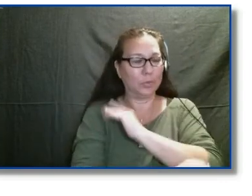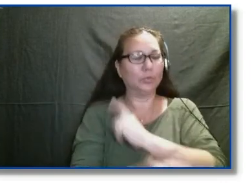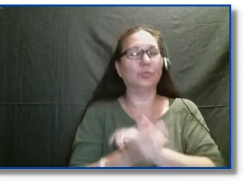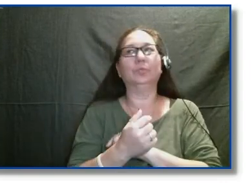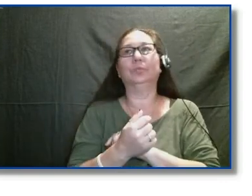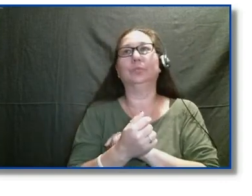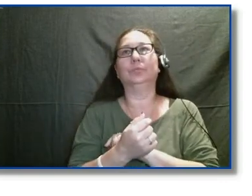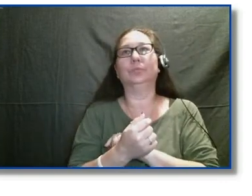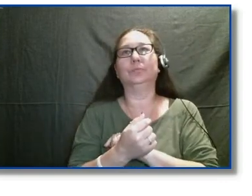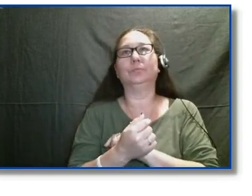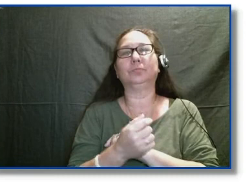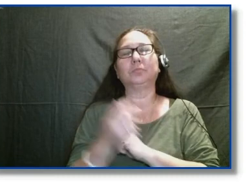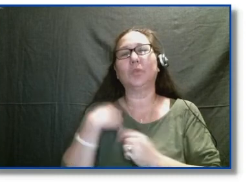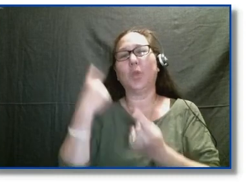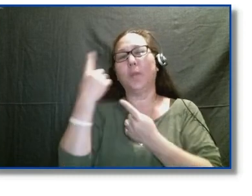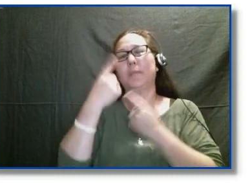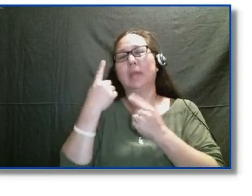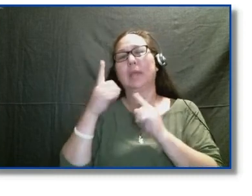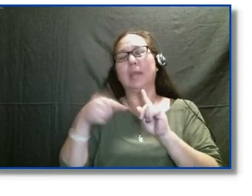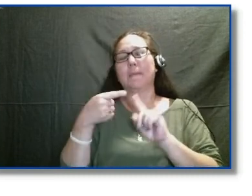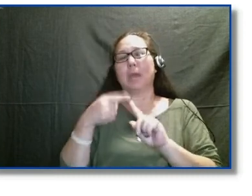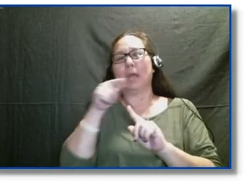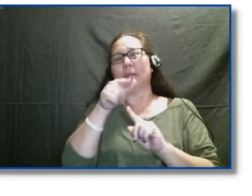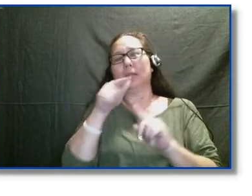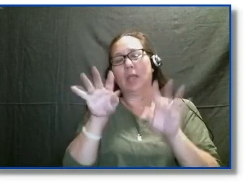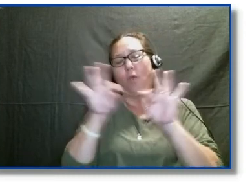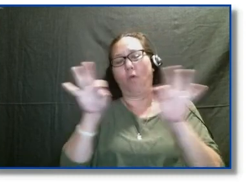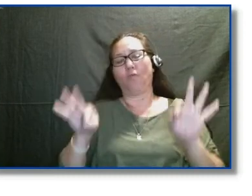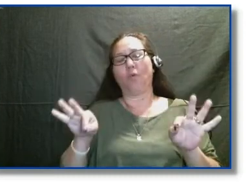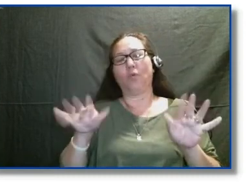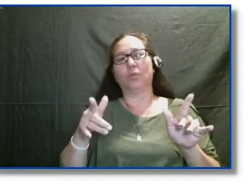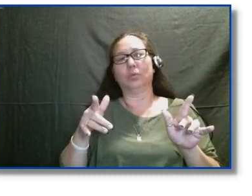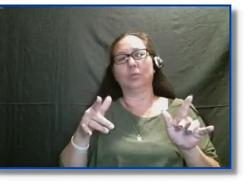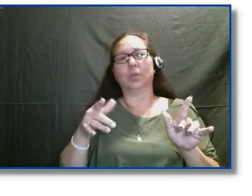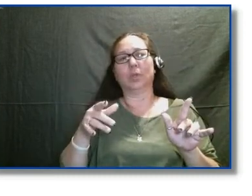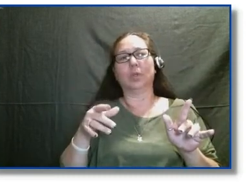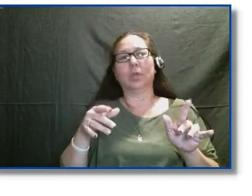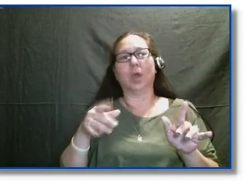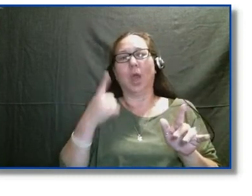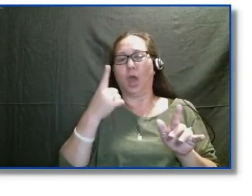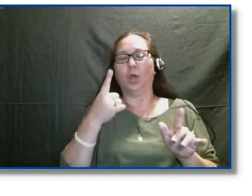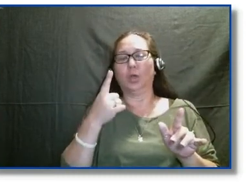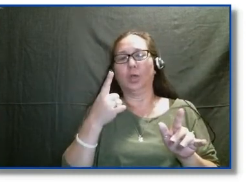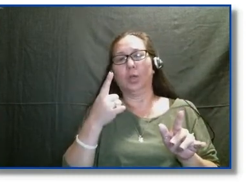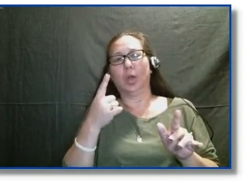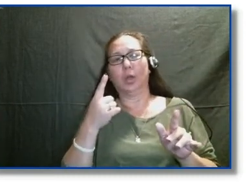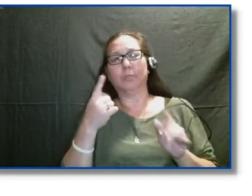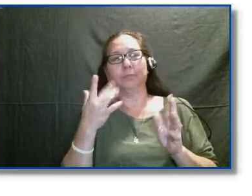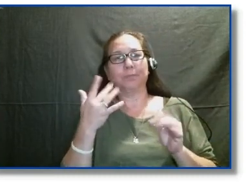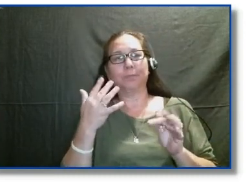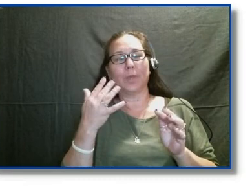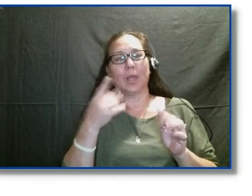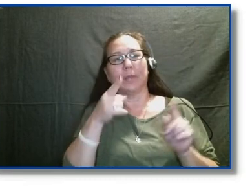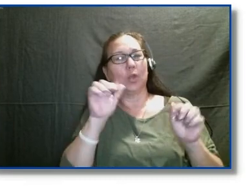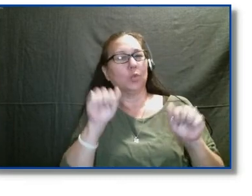I'm thinking about these forms as, on the one hand, as you can see,